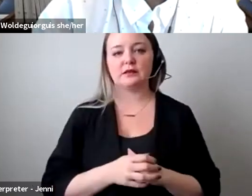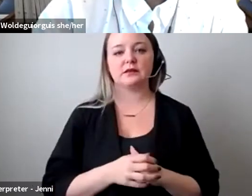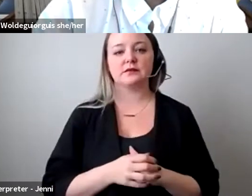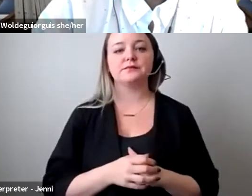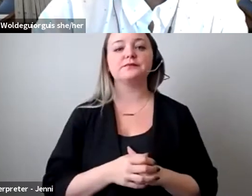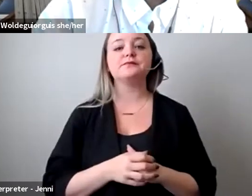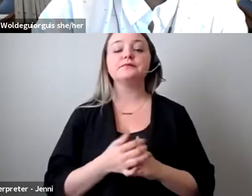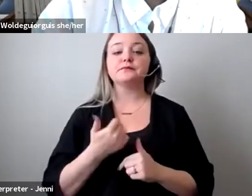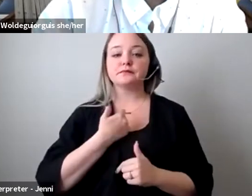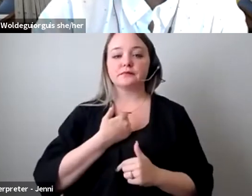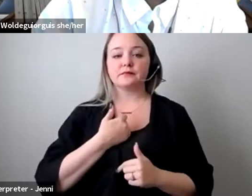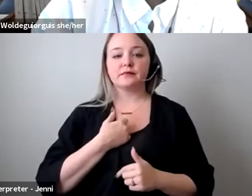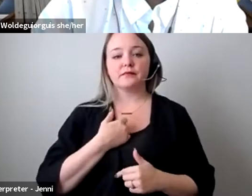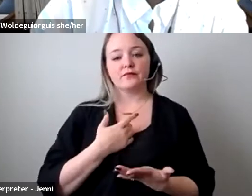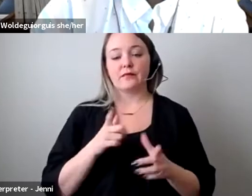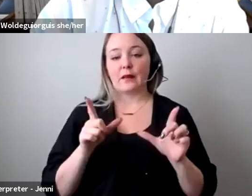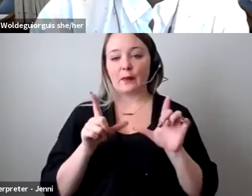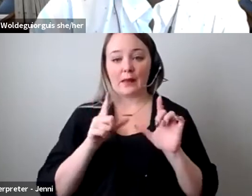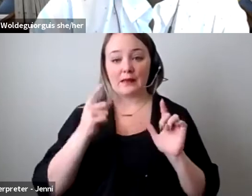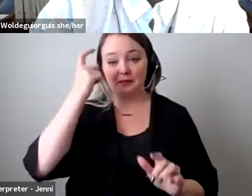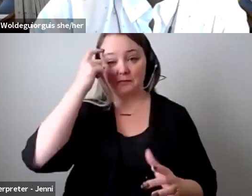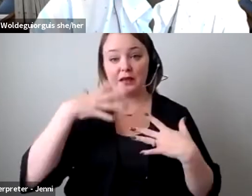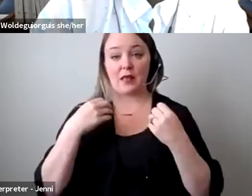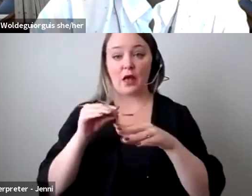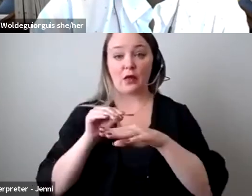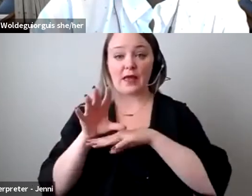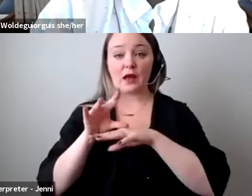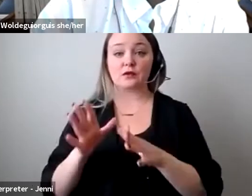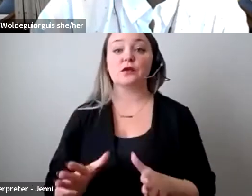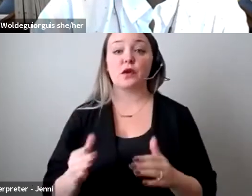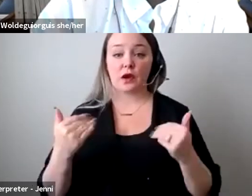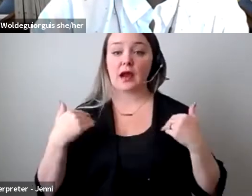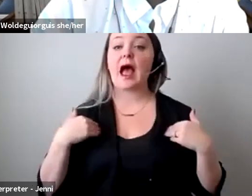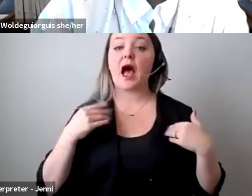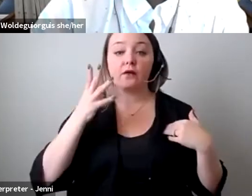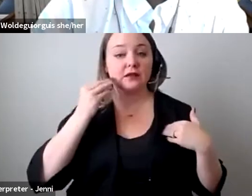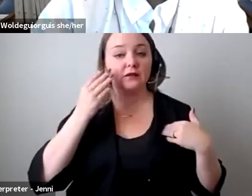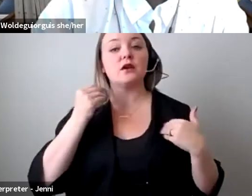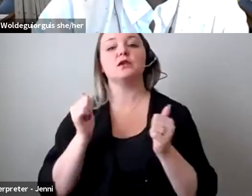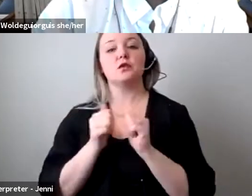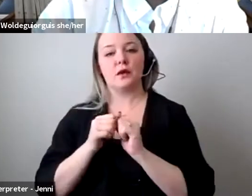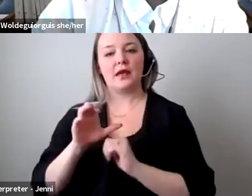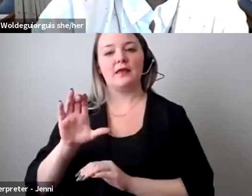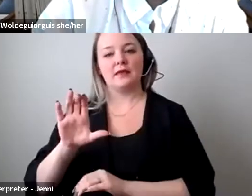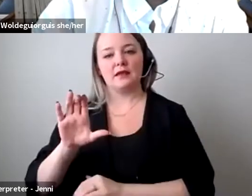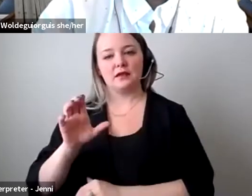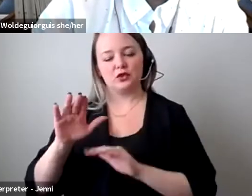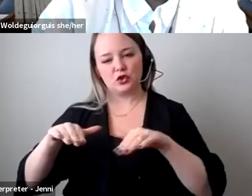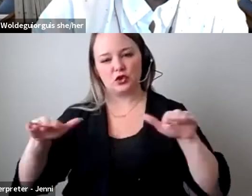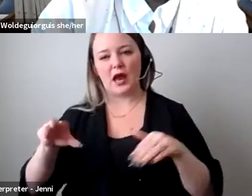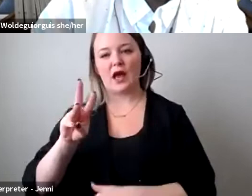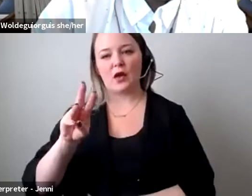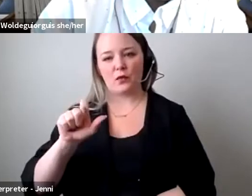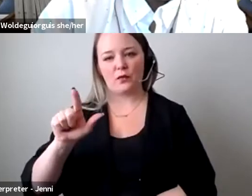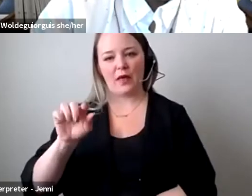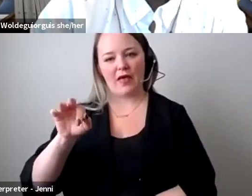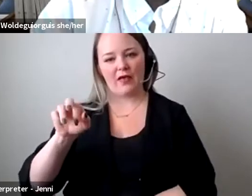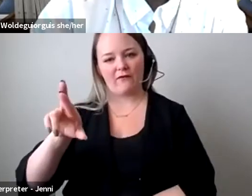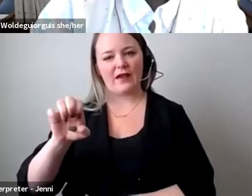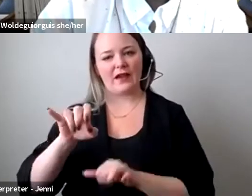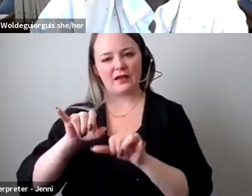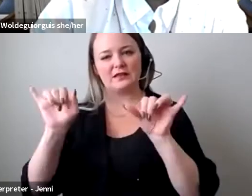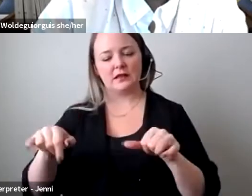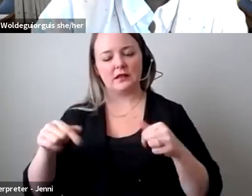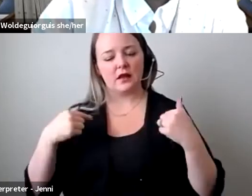health counselor and having my own experiences in the child welfare system, I can imagine what these